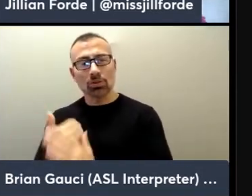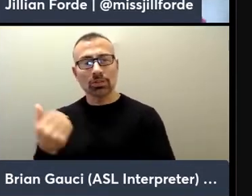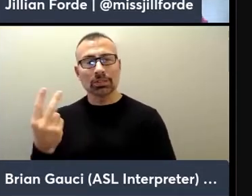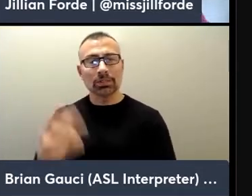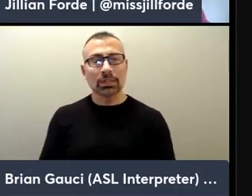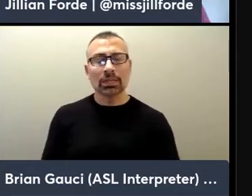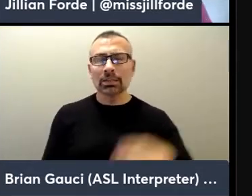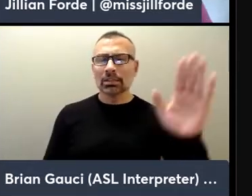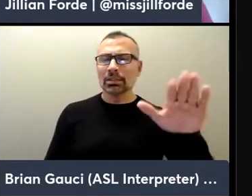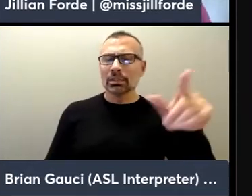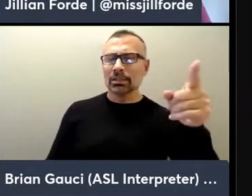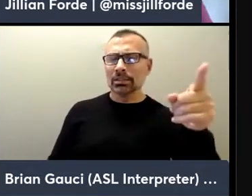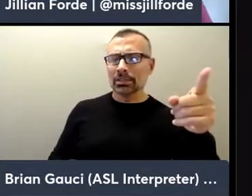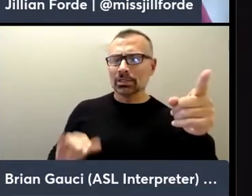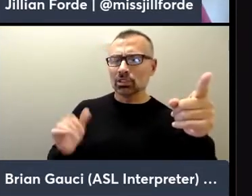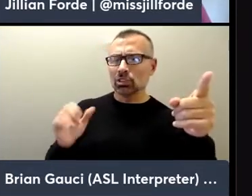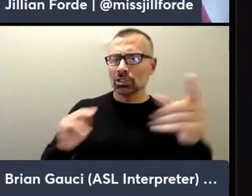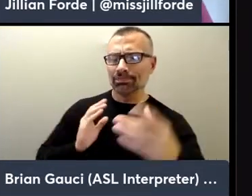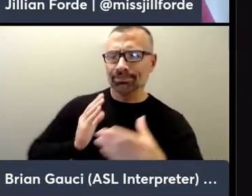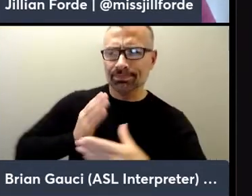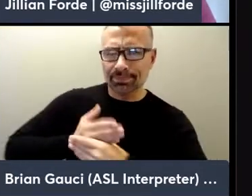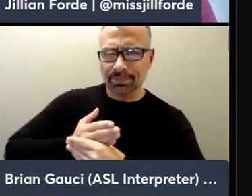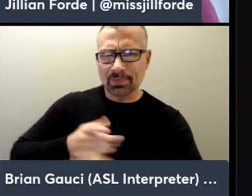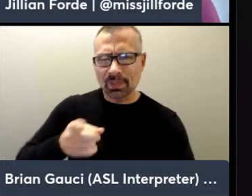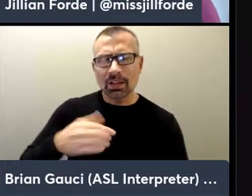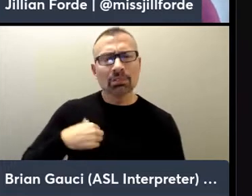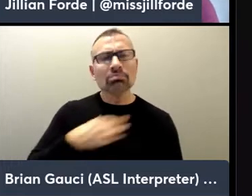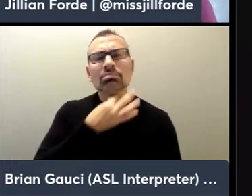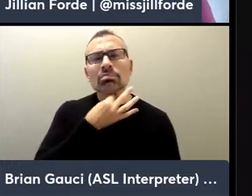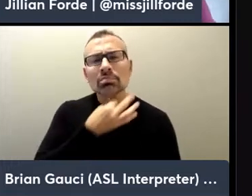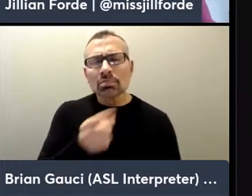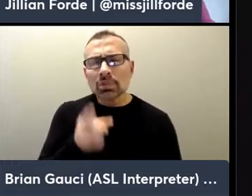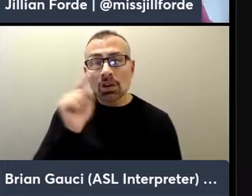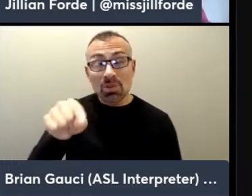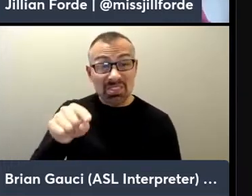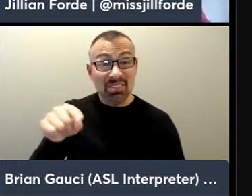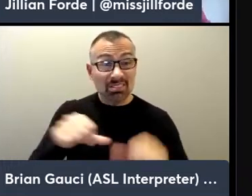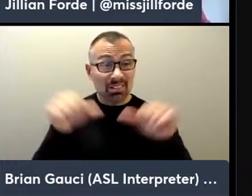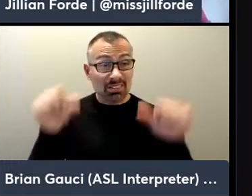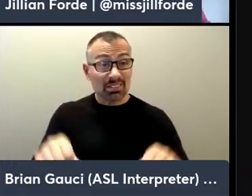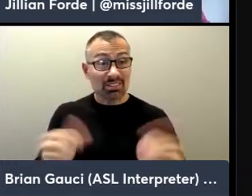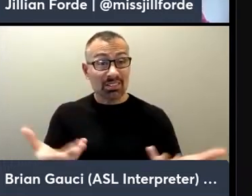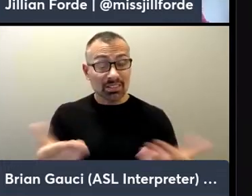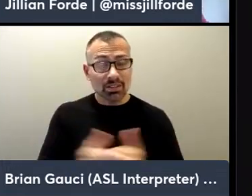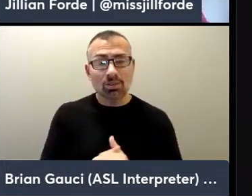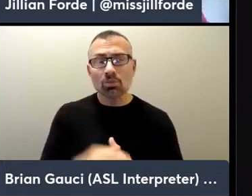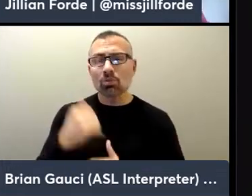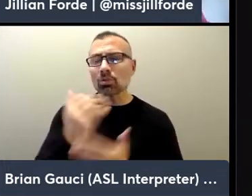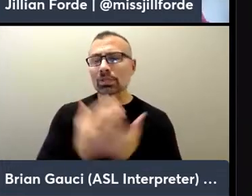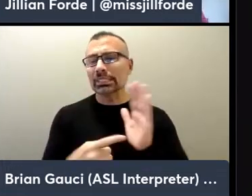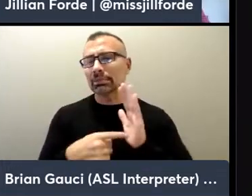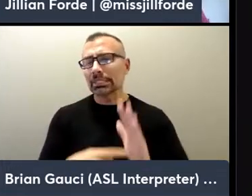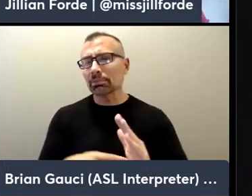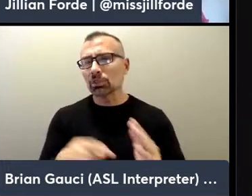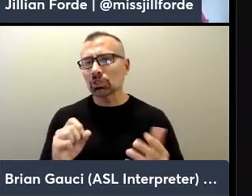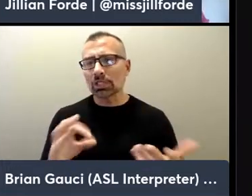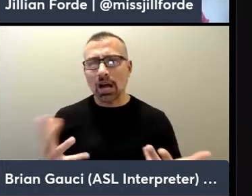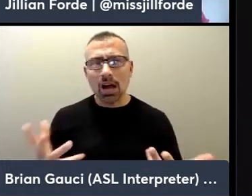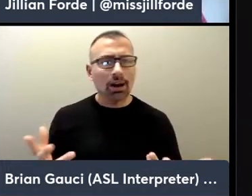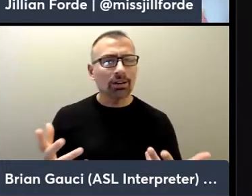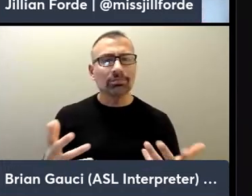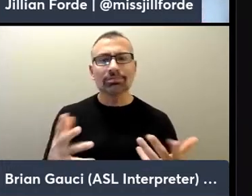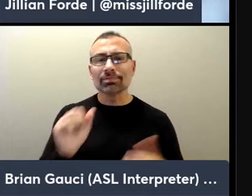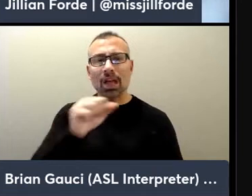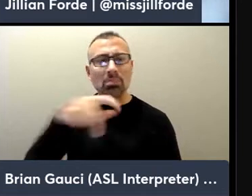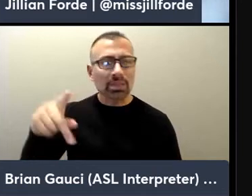monitoring, just getting curious. So with this type of architecture here, like what are some examples of kinds of applications that